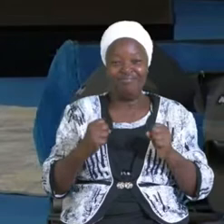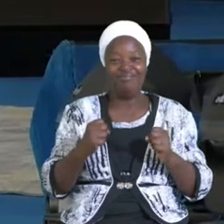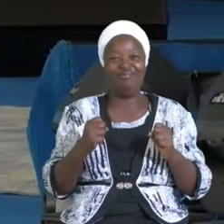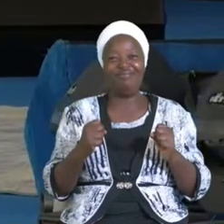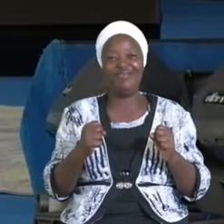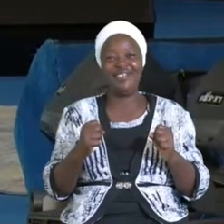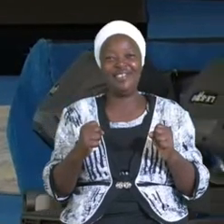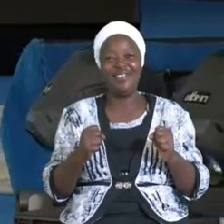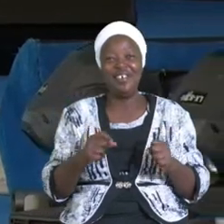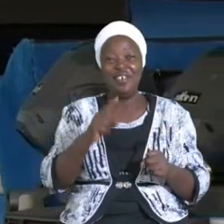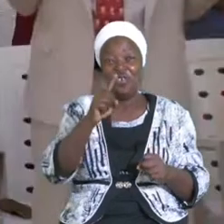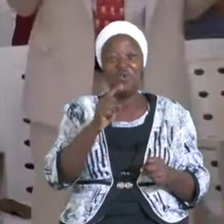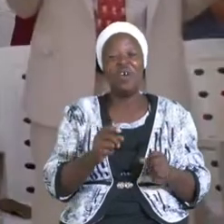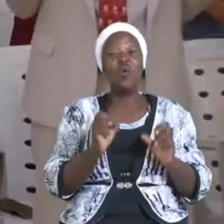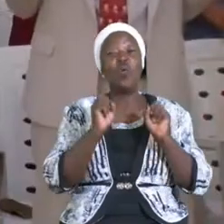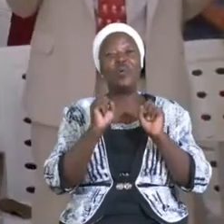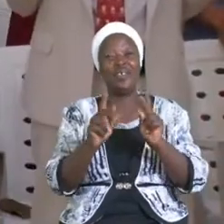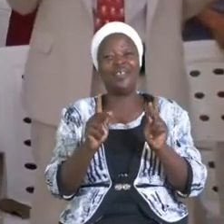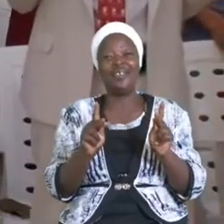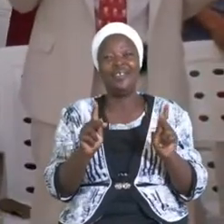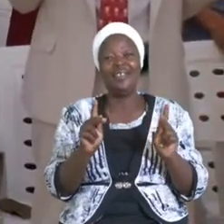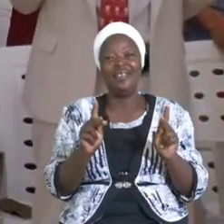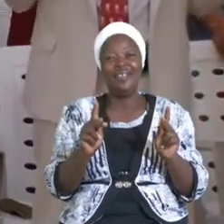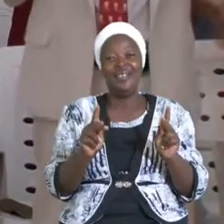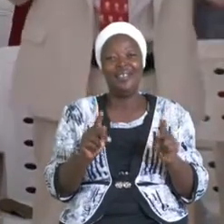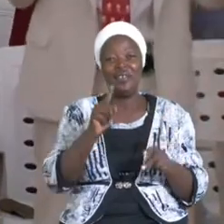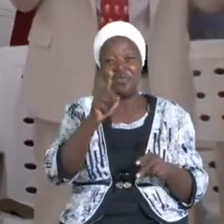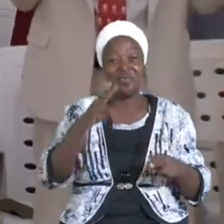You are well. You are healthy.